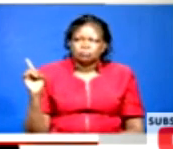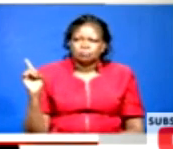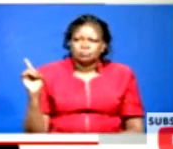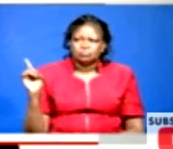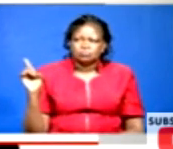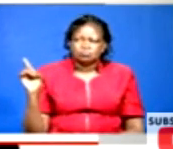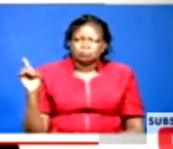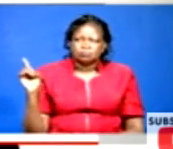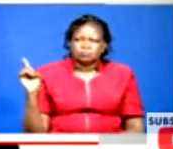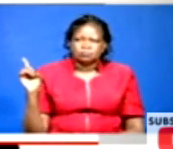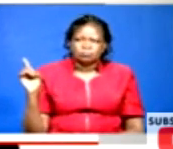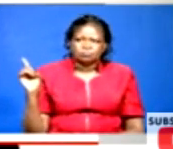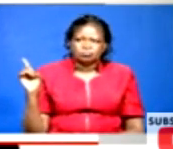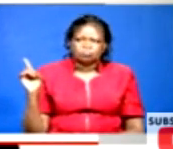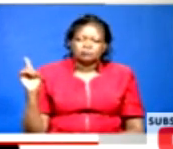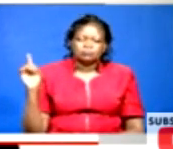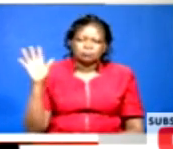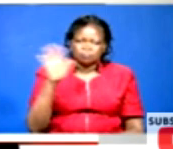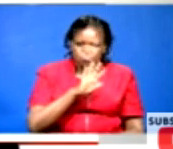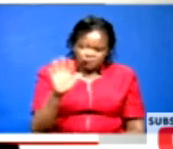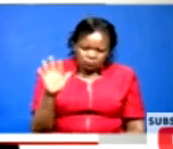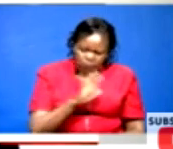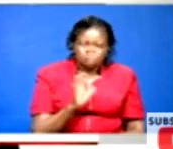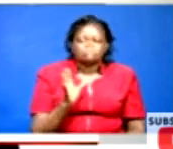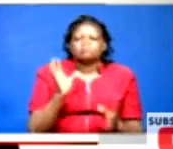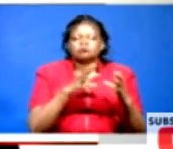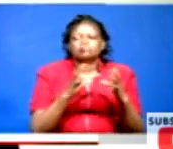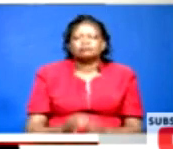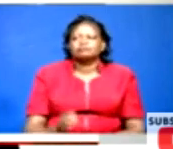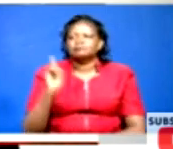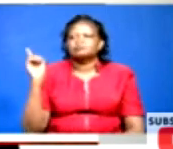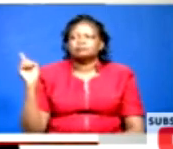135,113,518 Kenya shillings. Wiper Democratic Party,